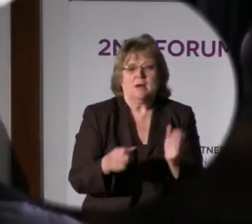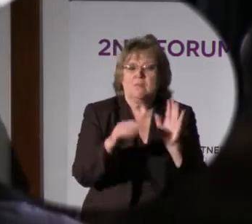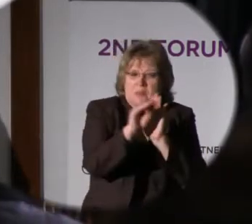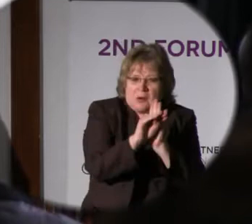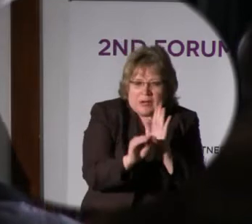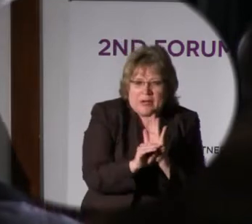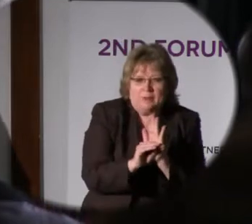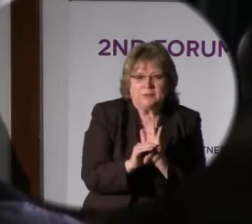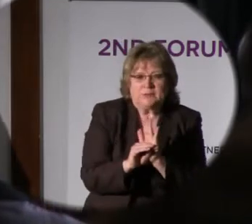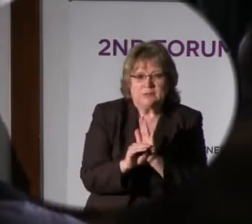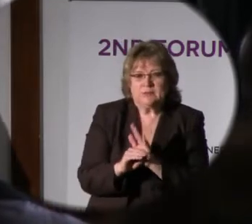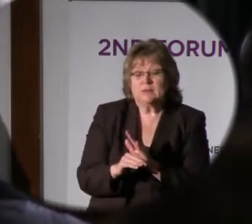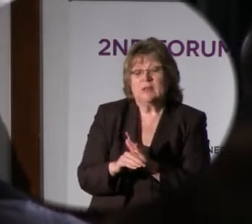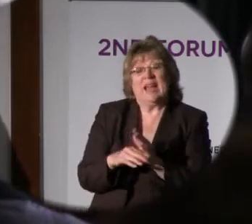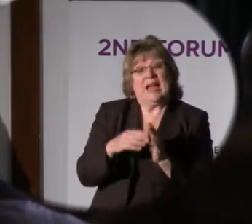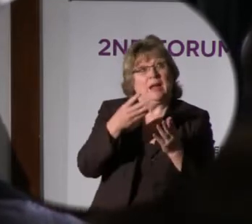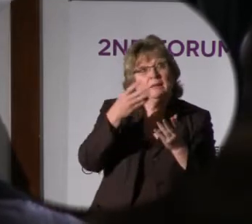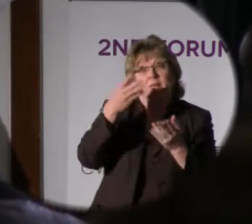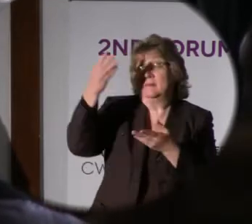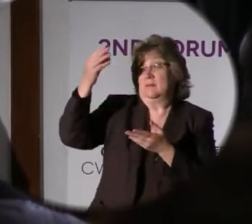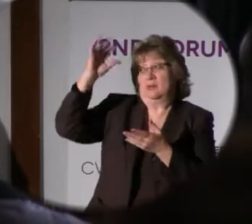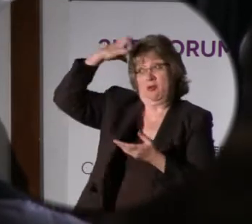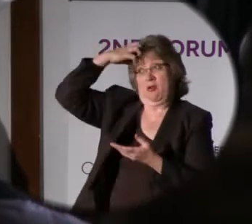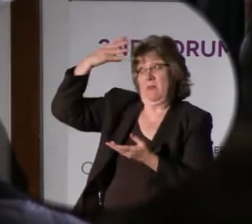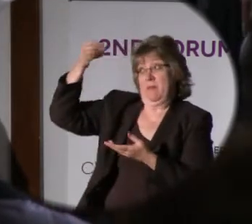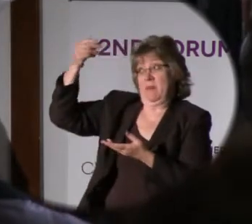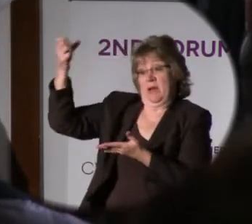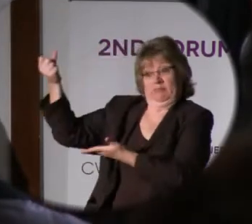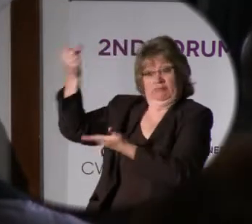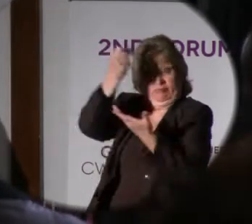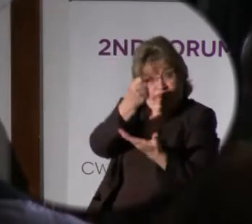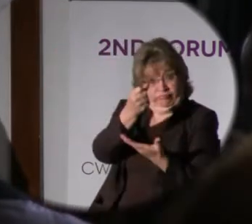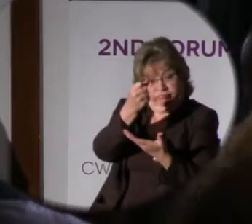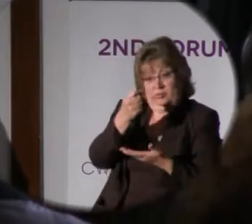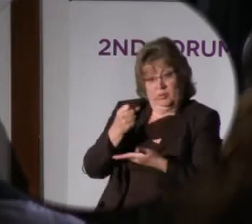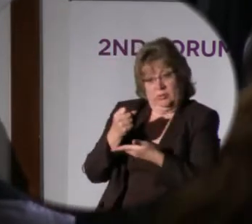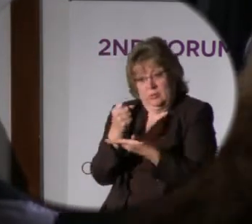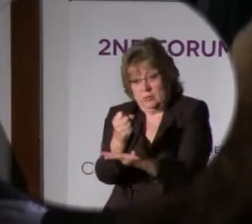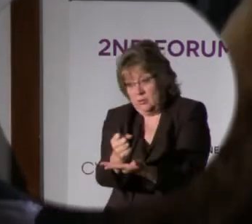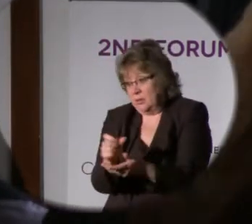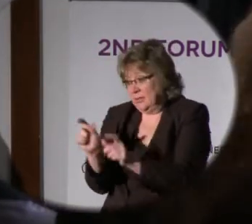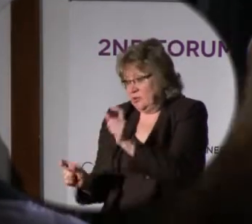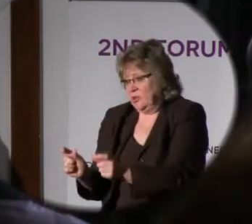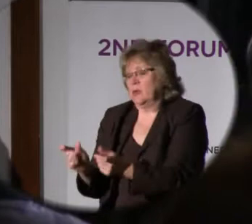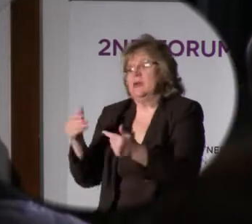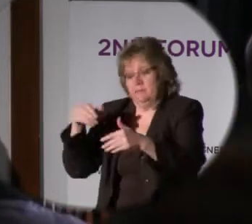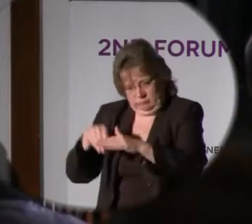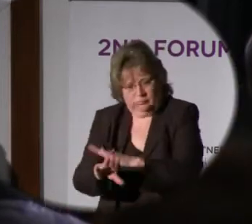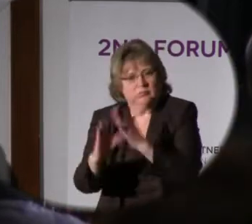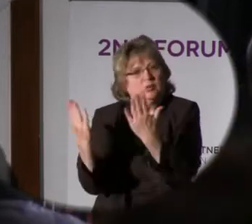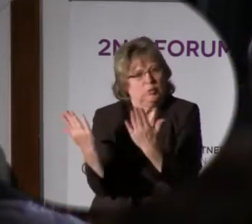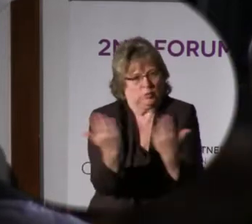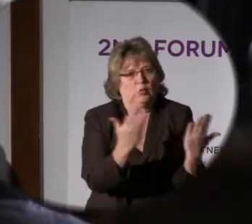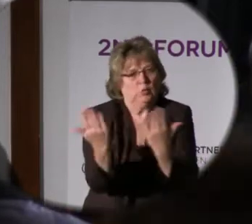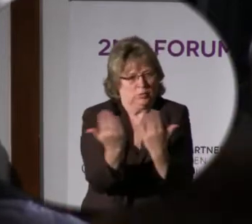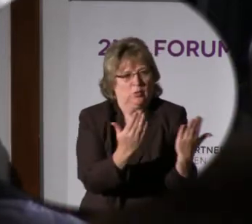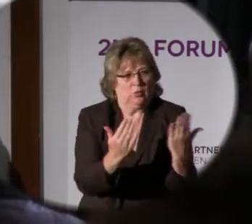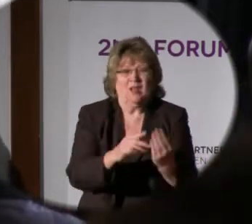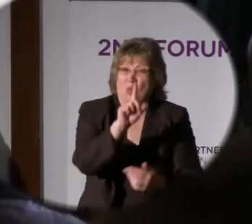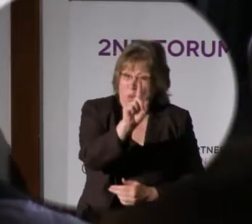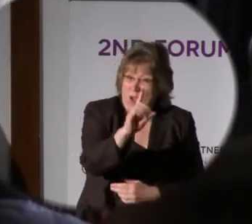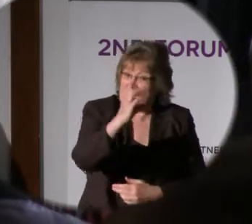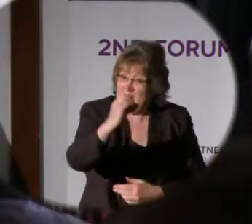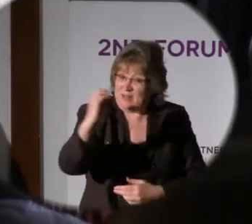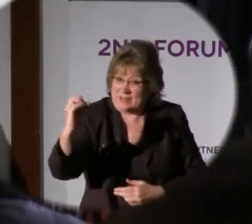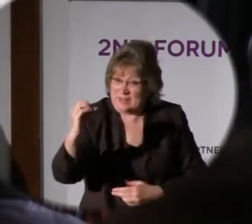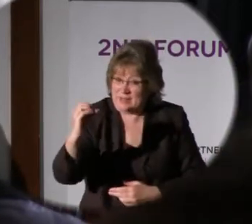with disabilities in various education institutions in Malawi. Provision of assistive devices such as